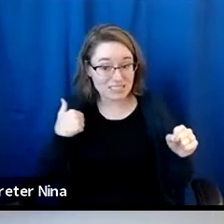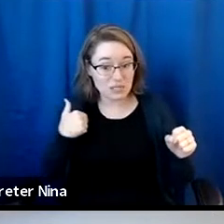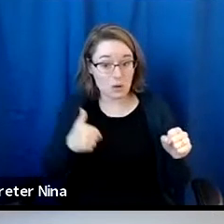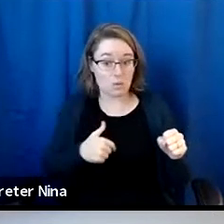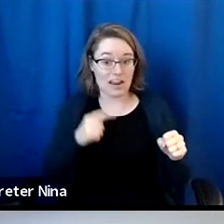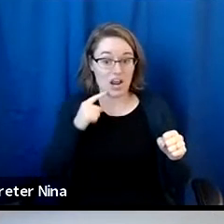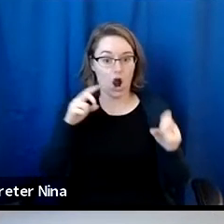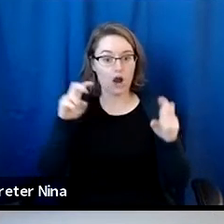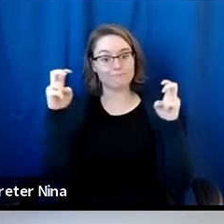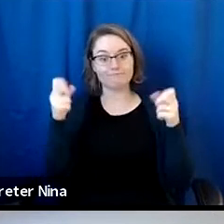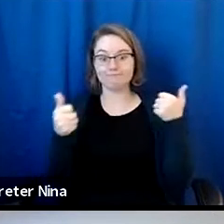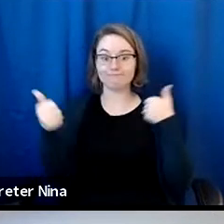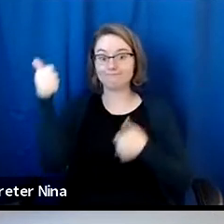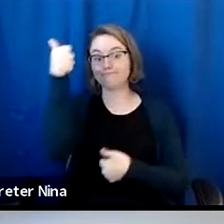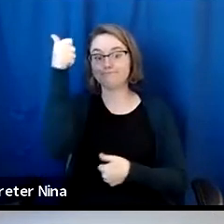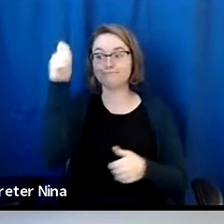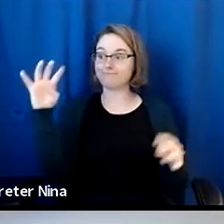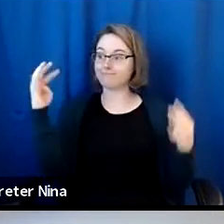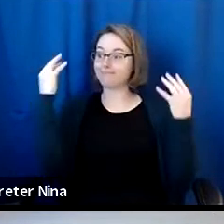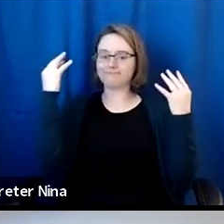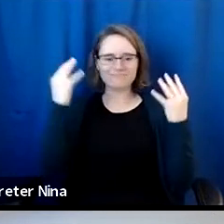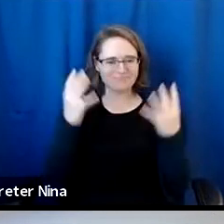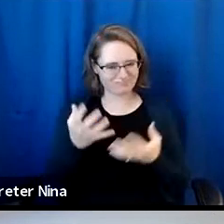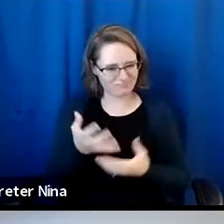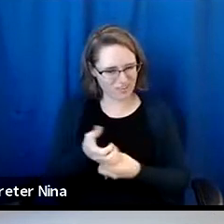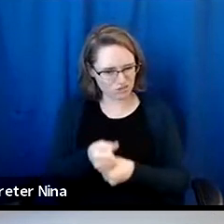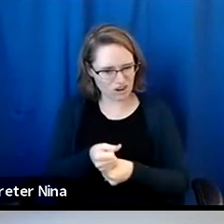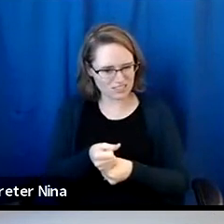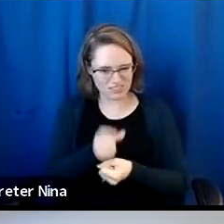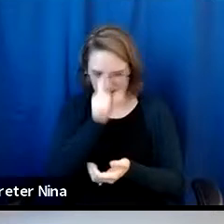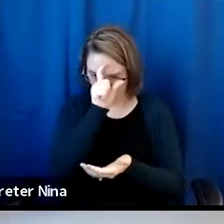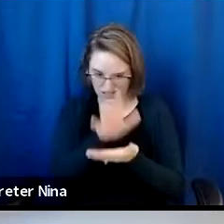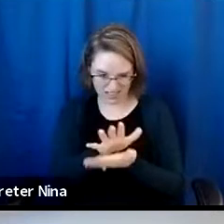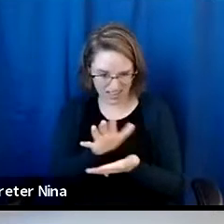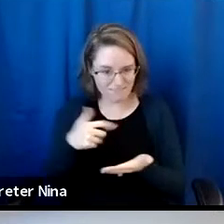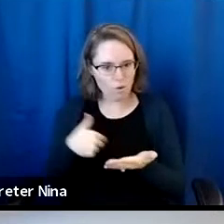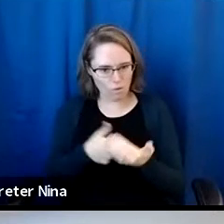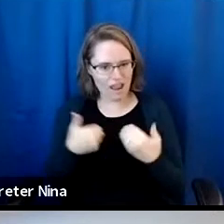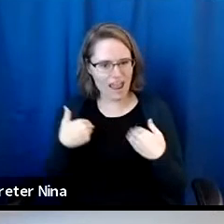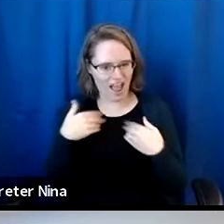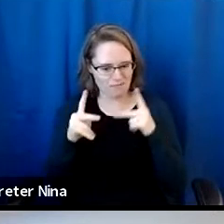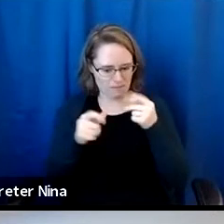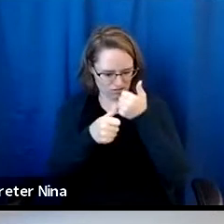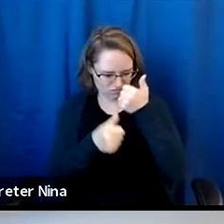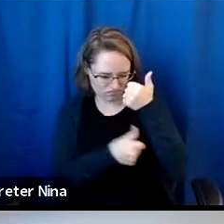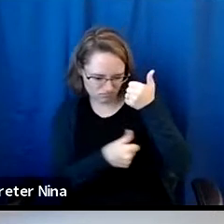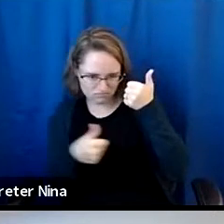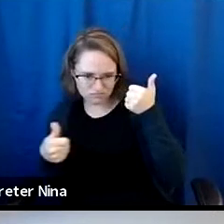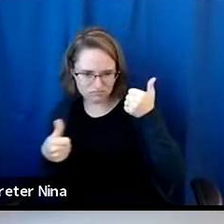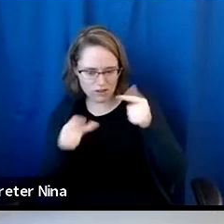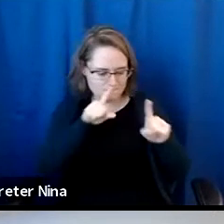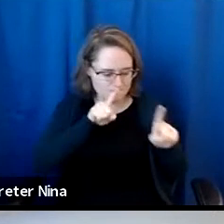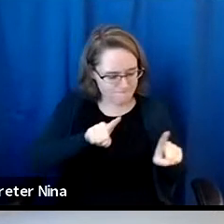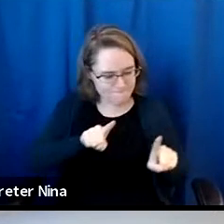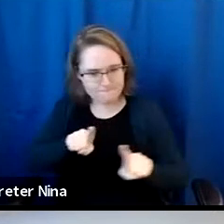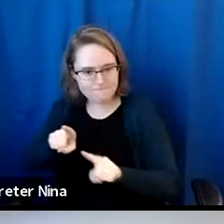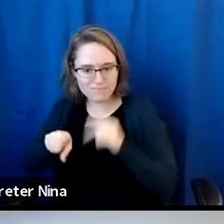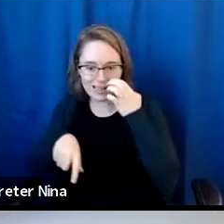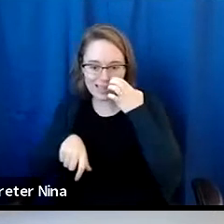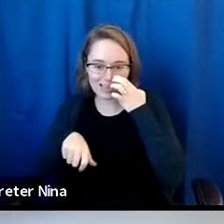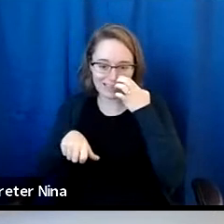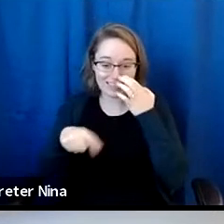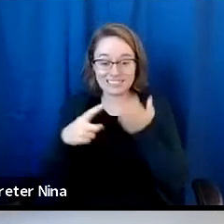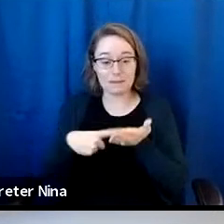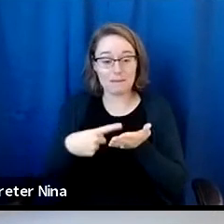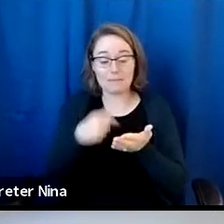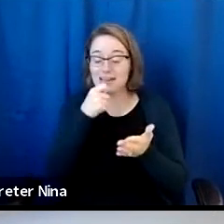the head of the pyramid, if you will, but trust and believe, we have constituents that we have to respond to, and it's not as glorious sometimes